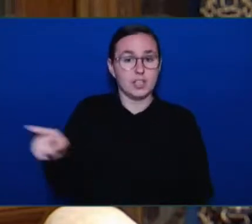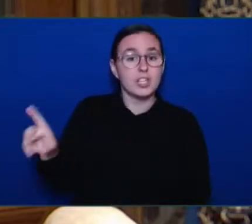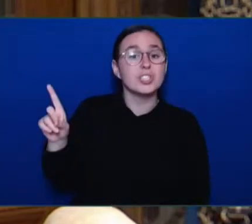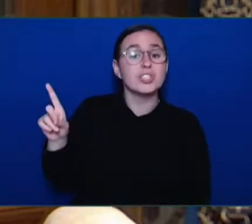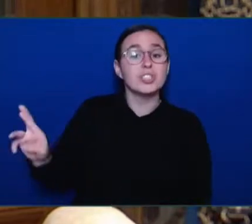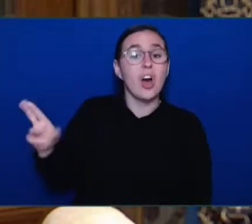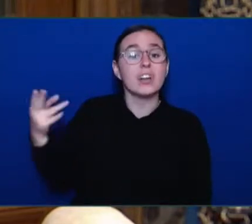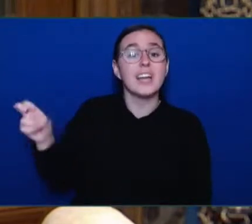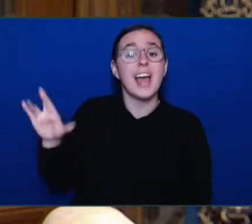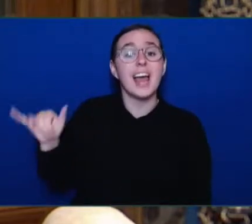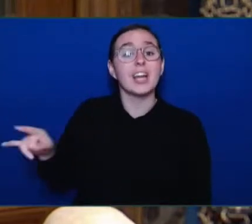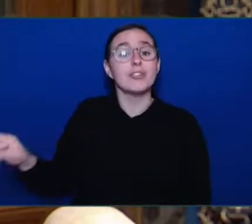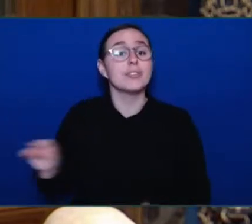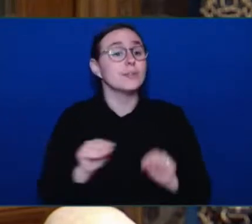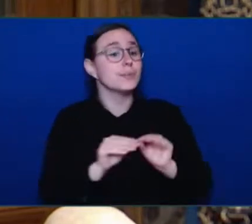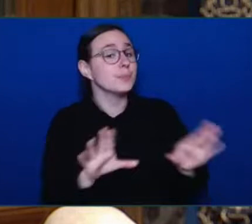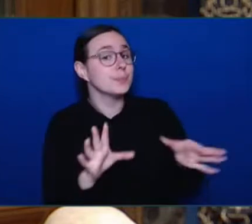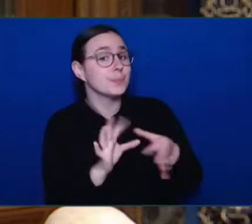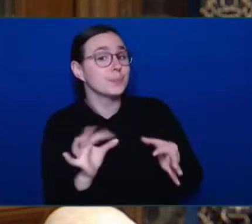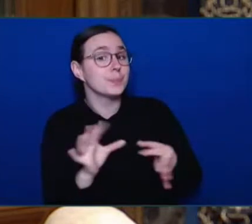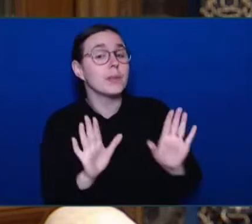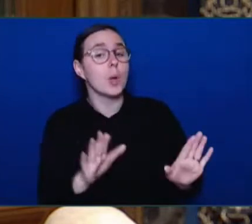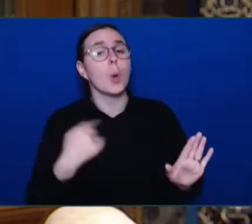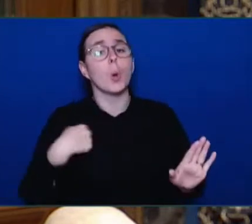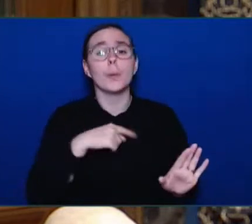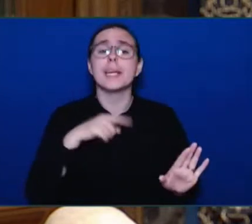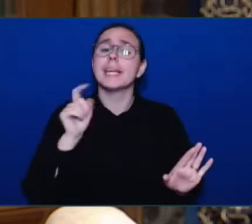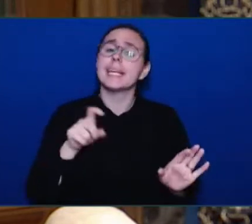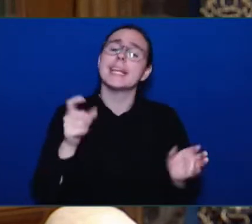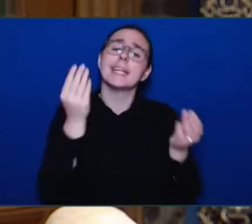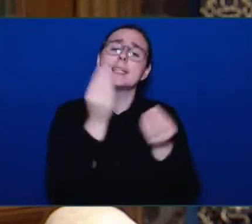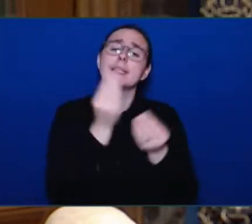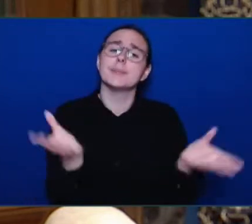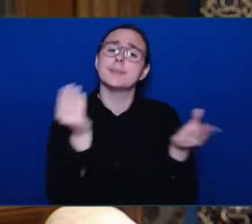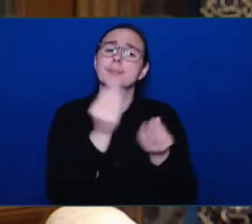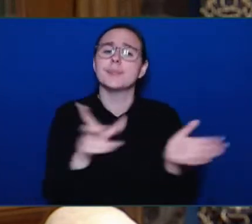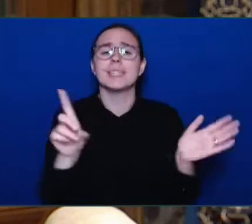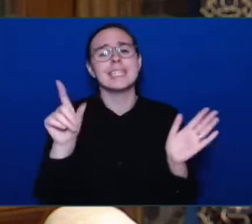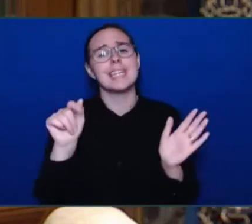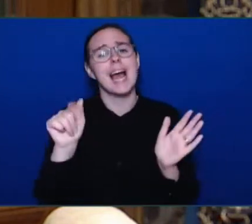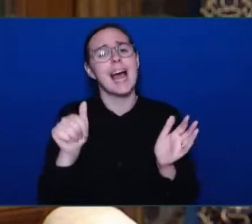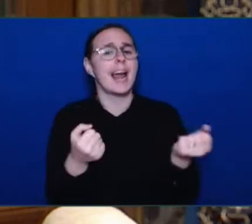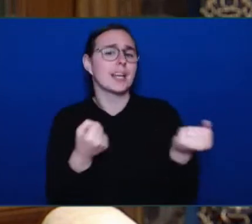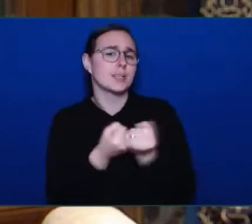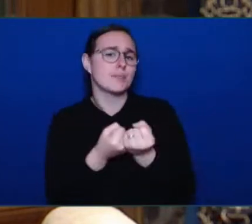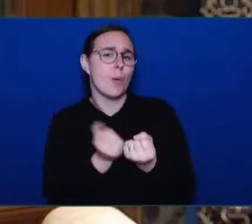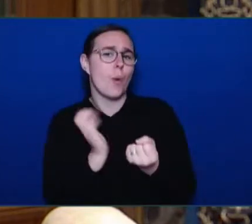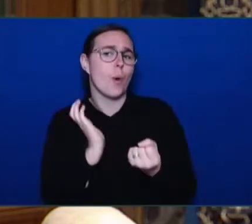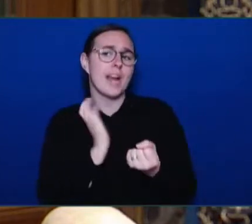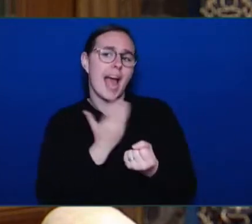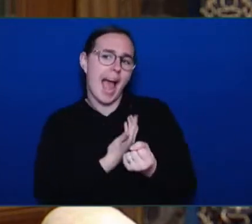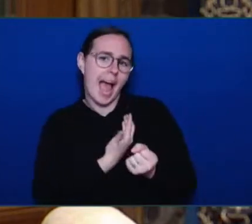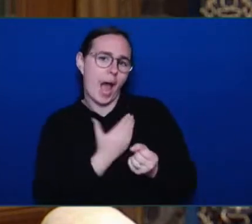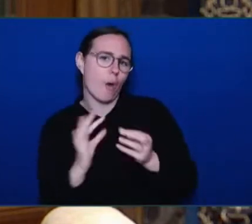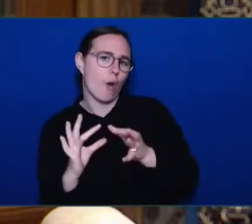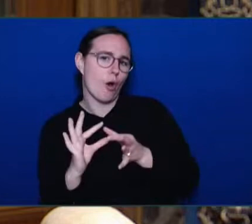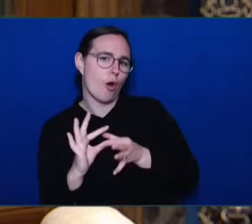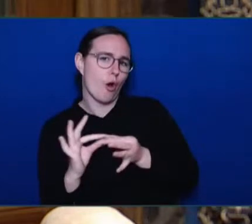data that supports what we're saying, i.e. that transmission in schools is low.